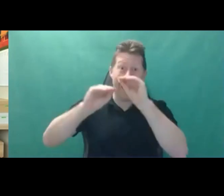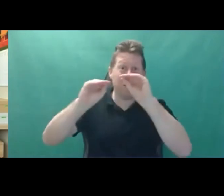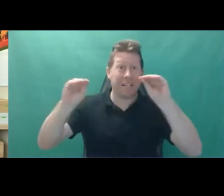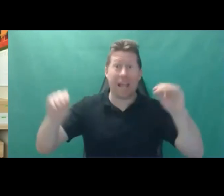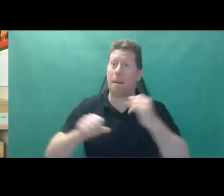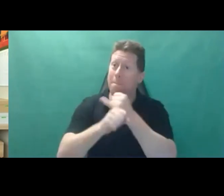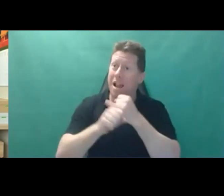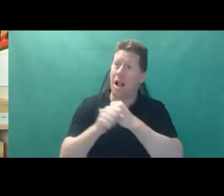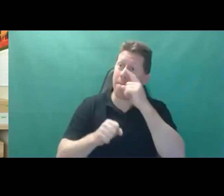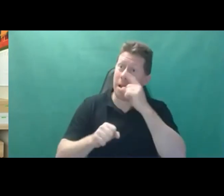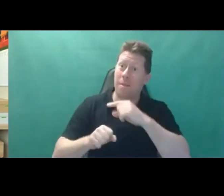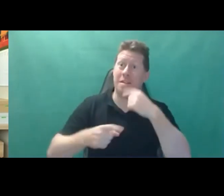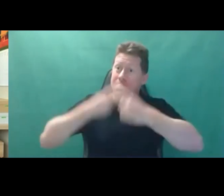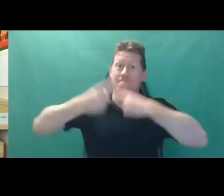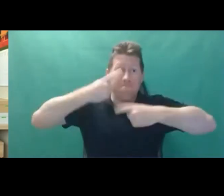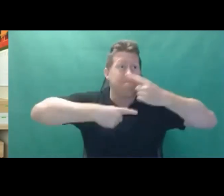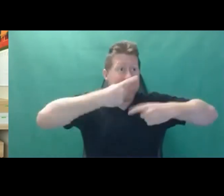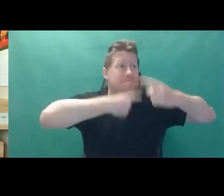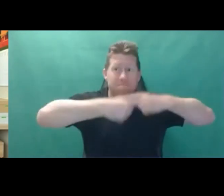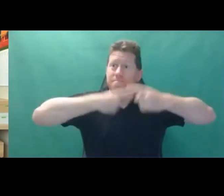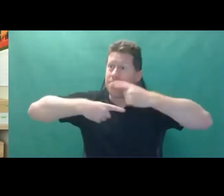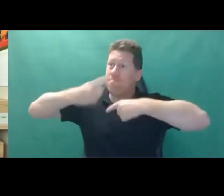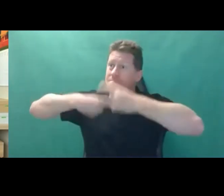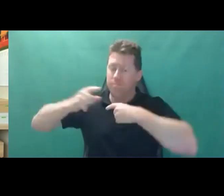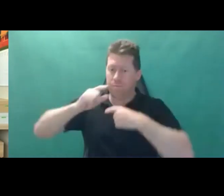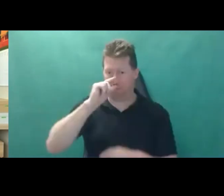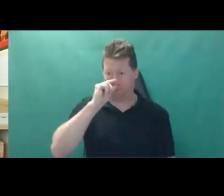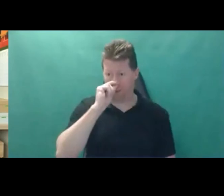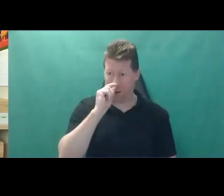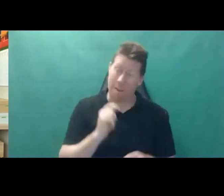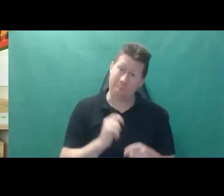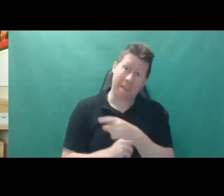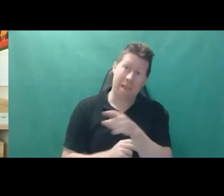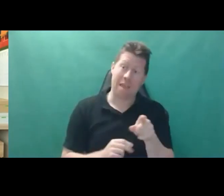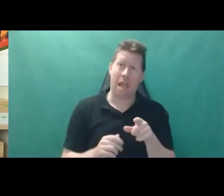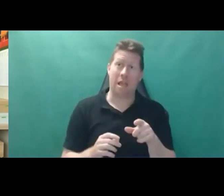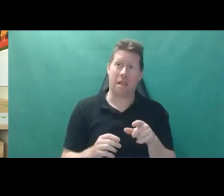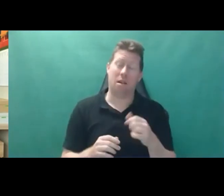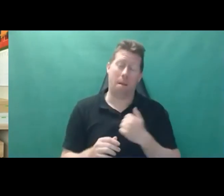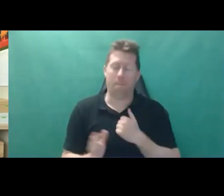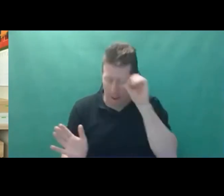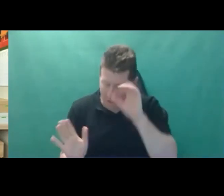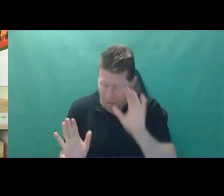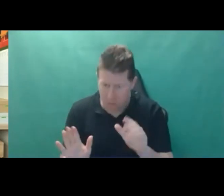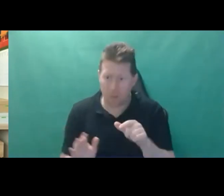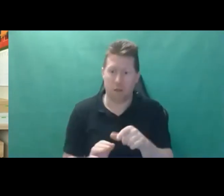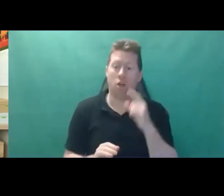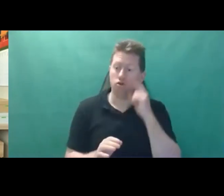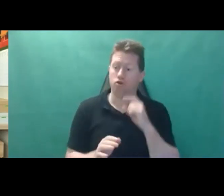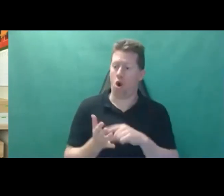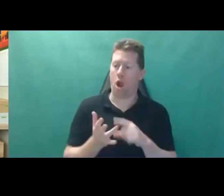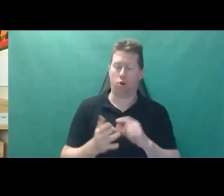now, in my opinion, seeking to reclaim the space for themselves.